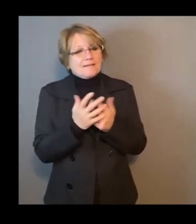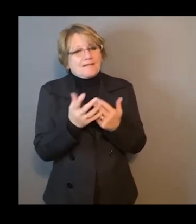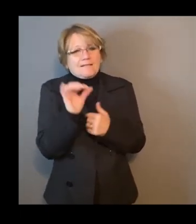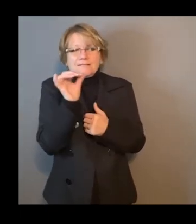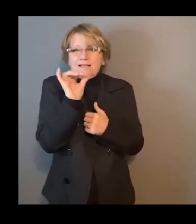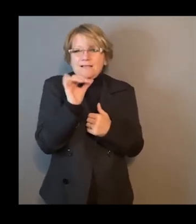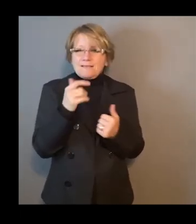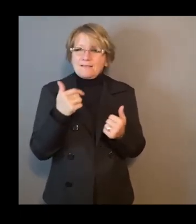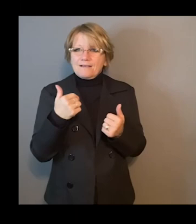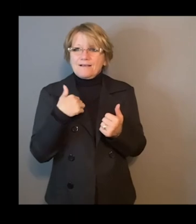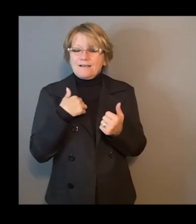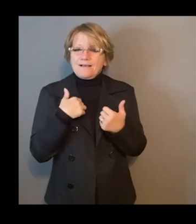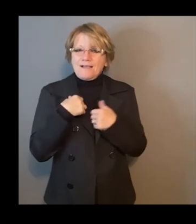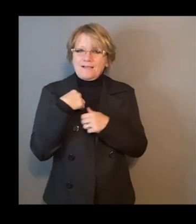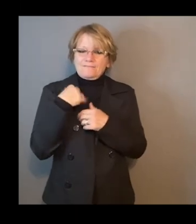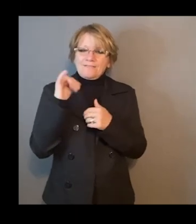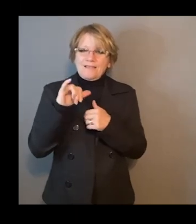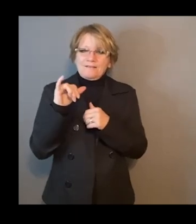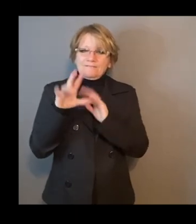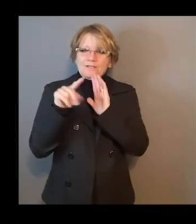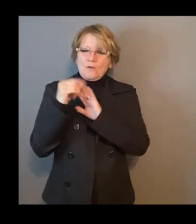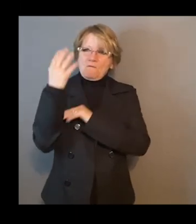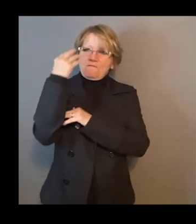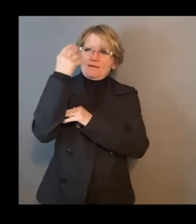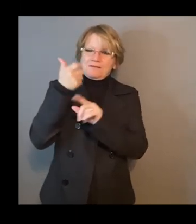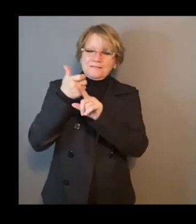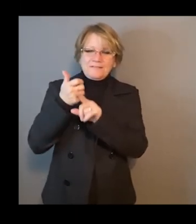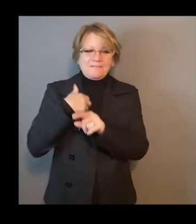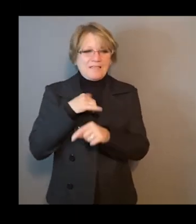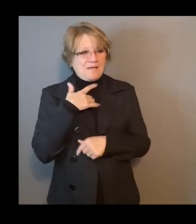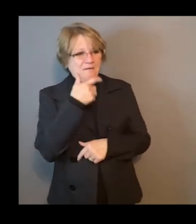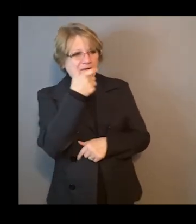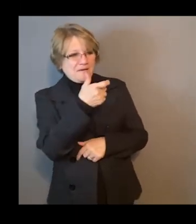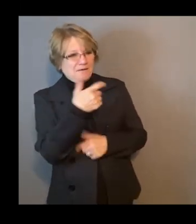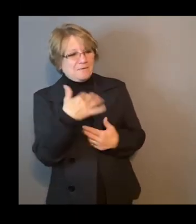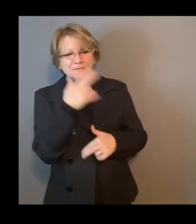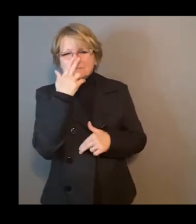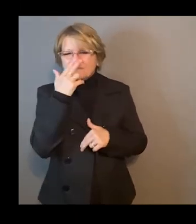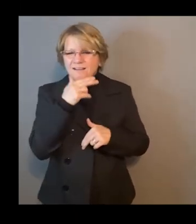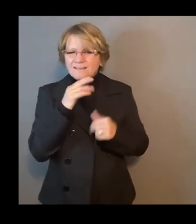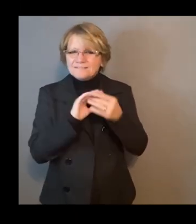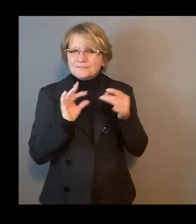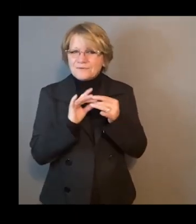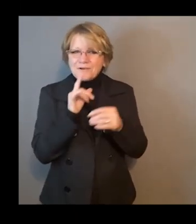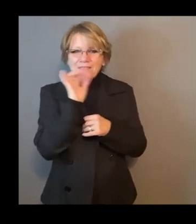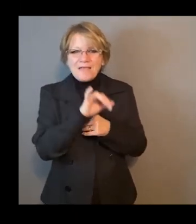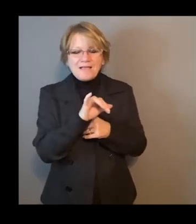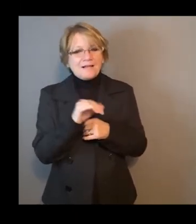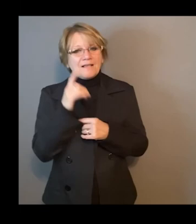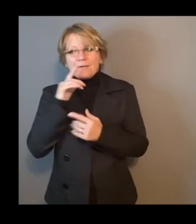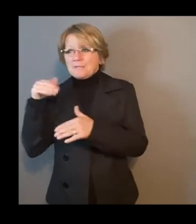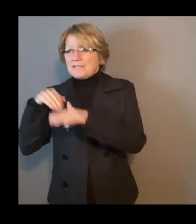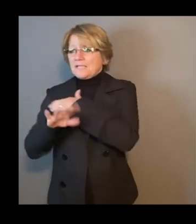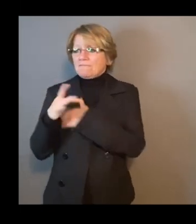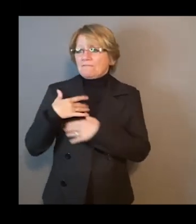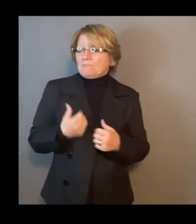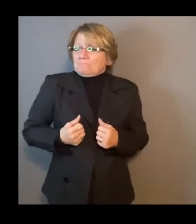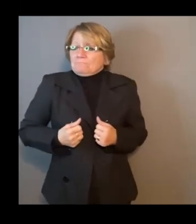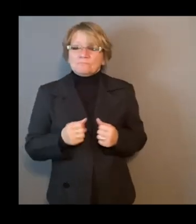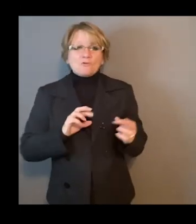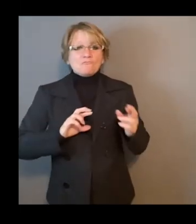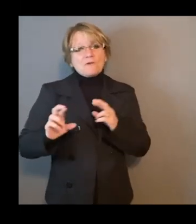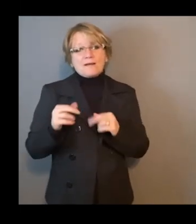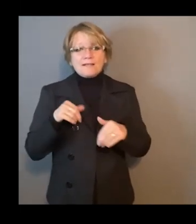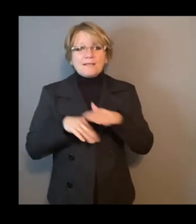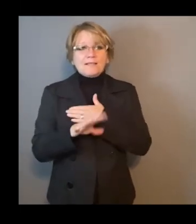I think that's, like – I have that on video, too. Man, that's, like, one of the funniest stories from BCC. Just an